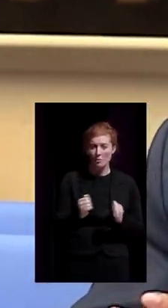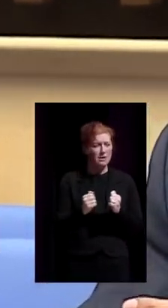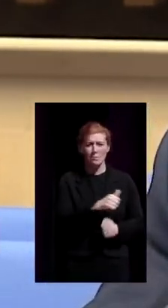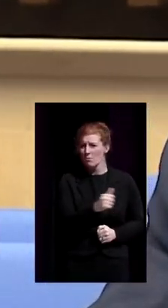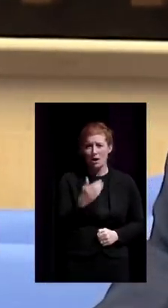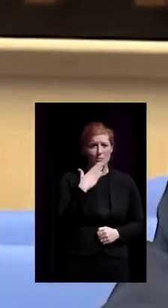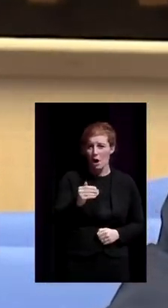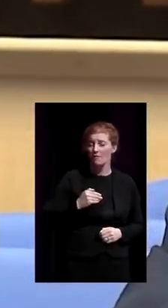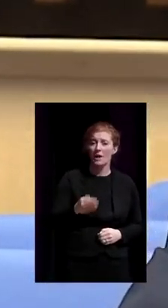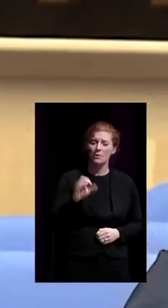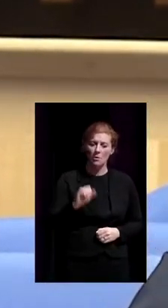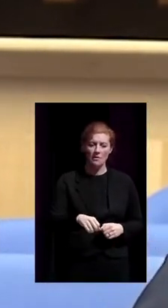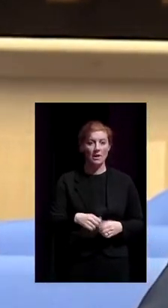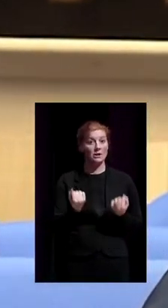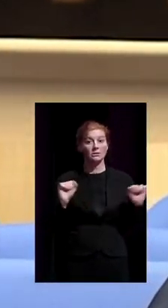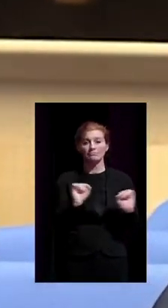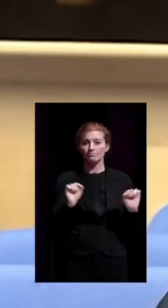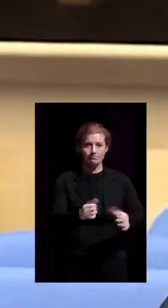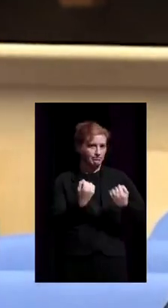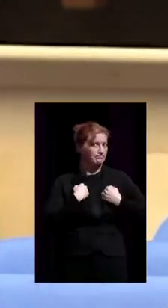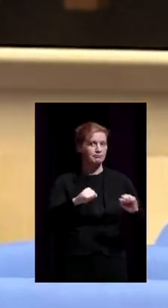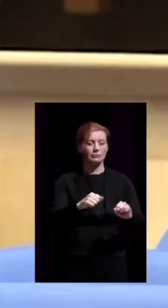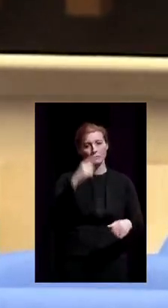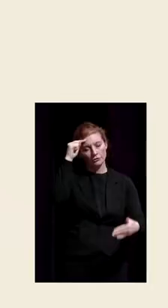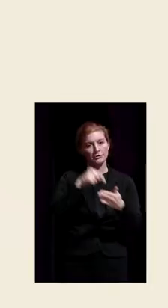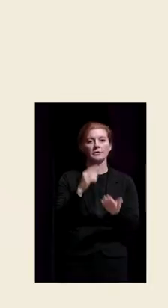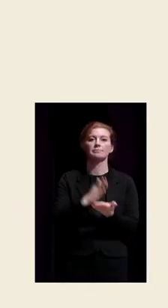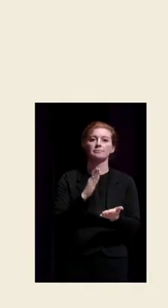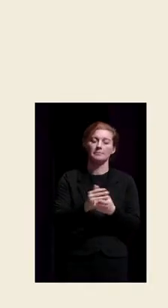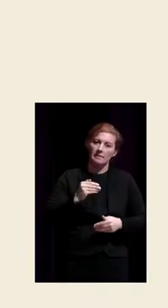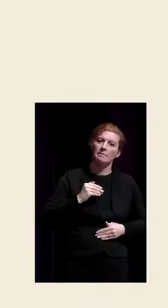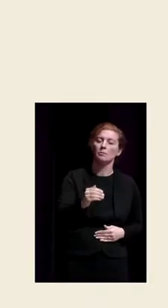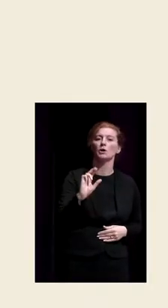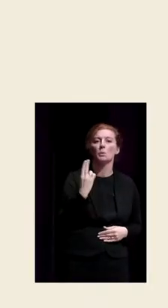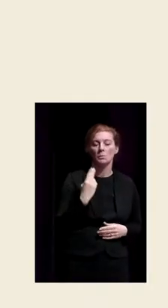future if we take urgent action to secure that future.